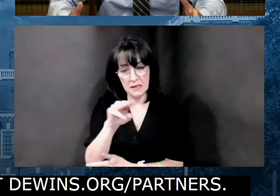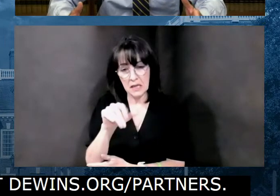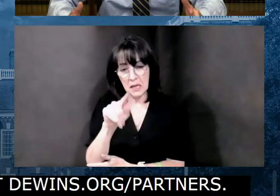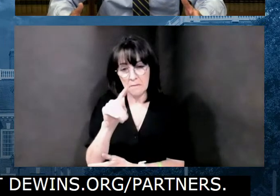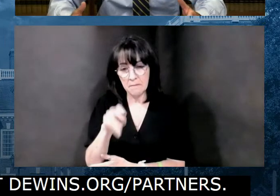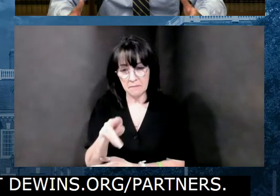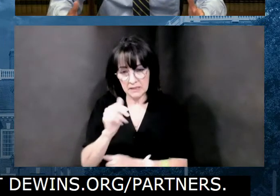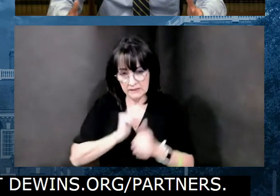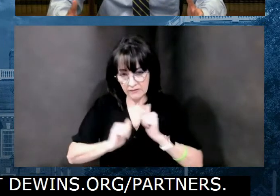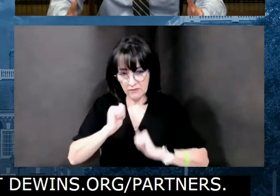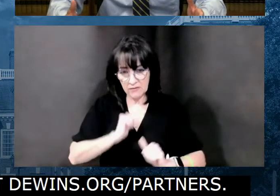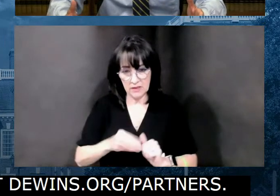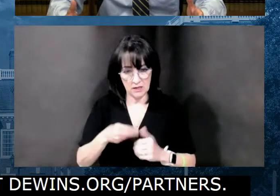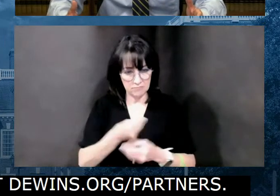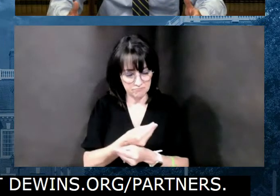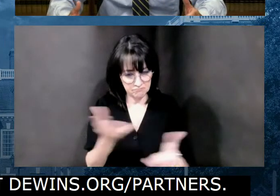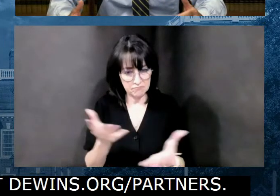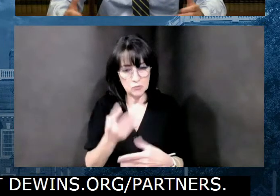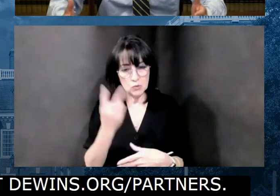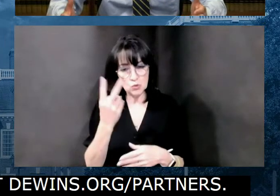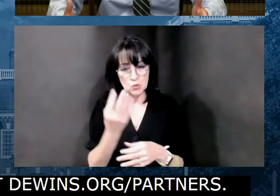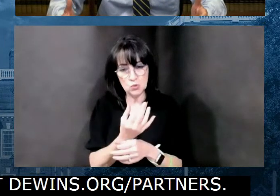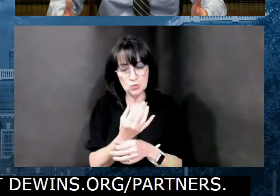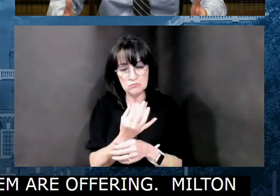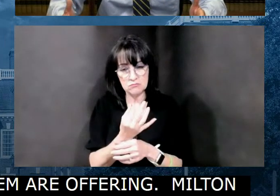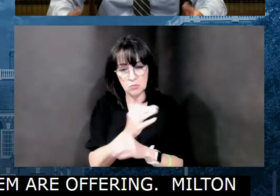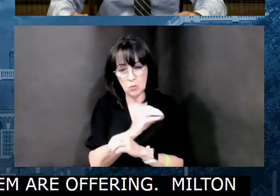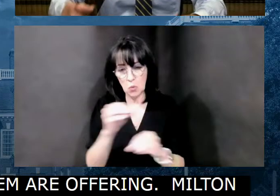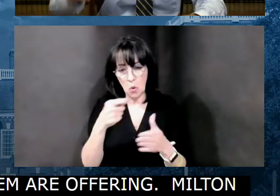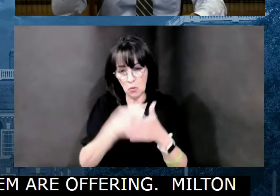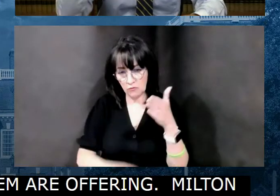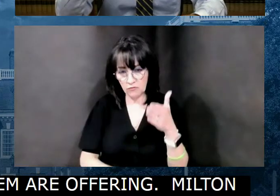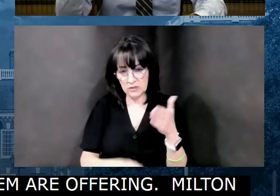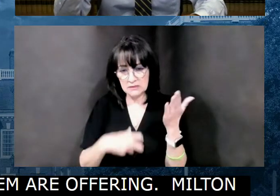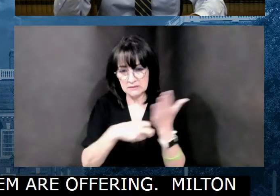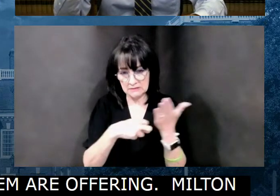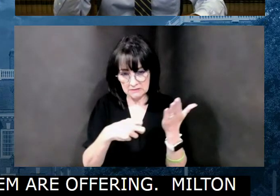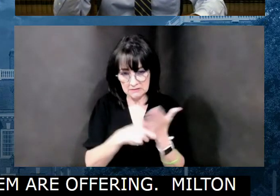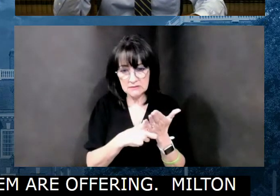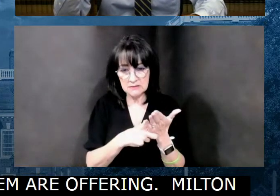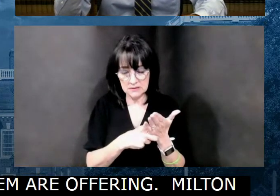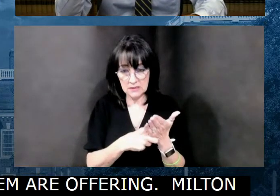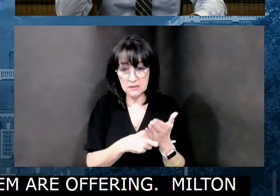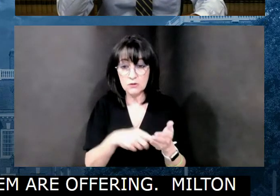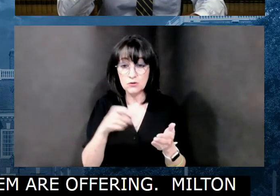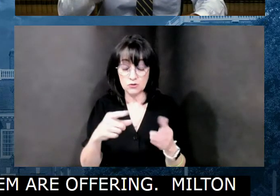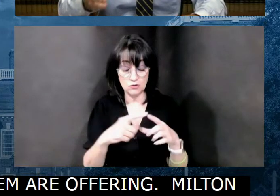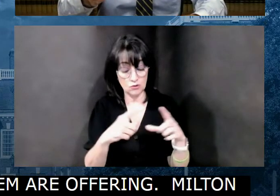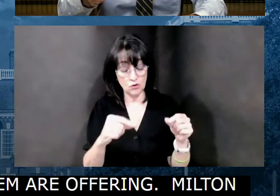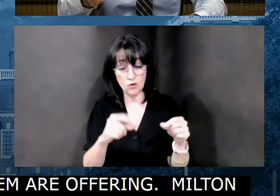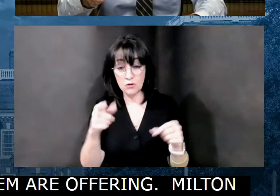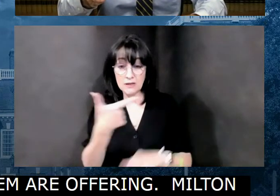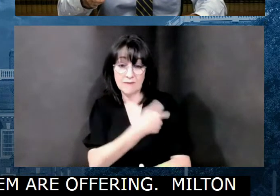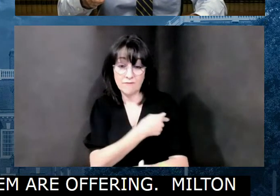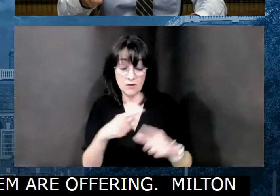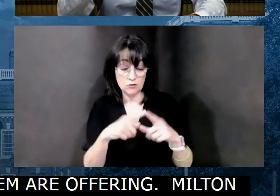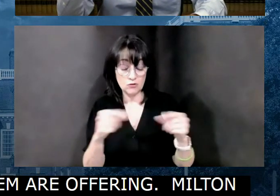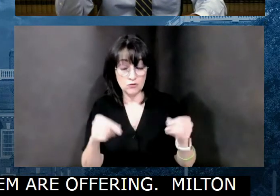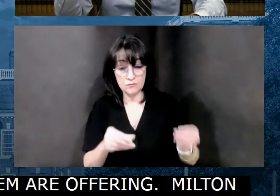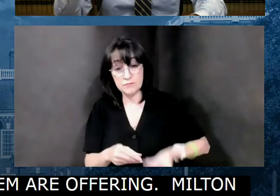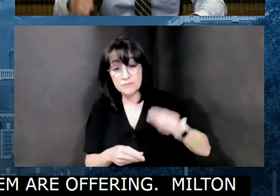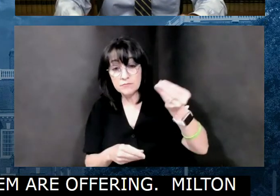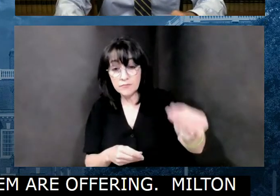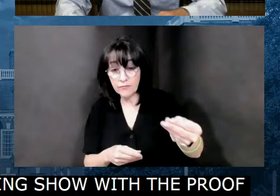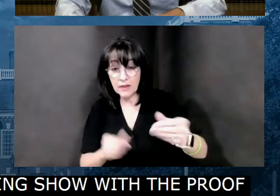free tickets to an upcoming show with the proof of your vaccination. So you take your vaccination card to the Milton